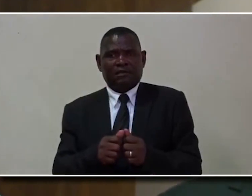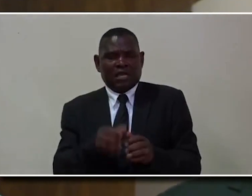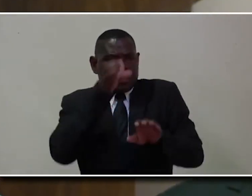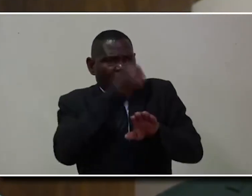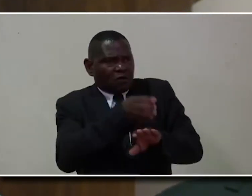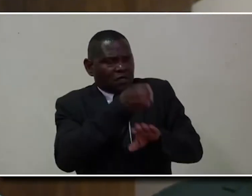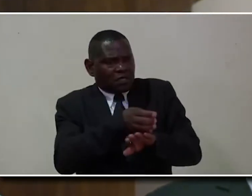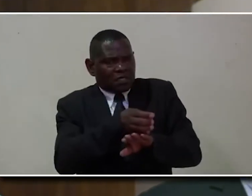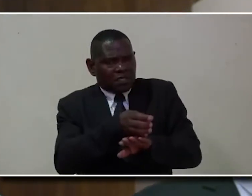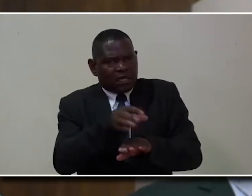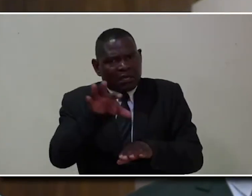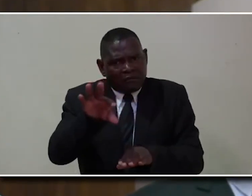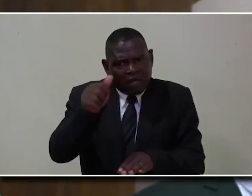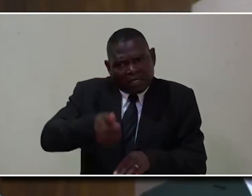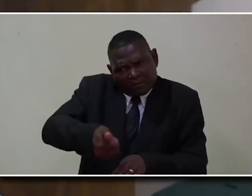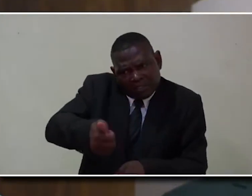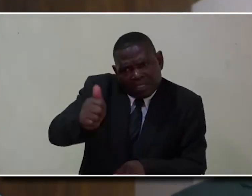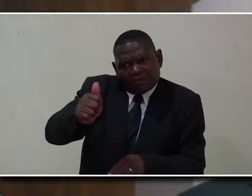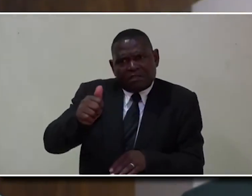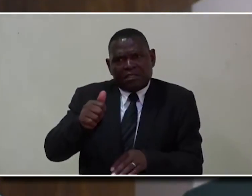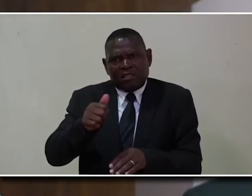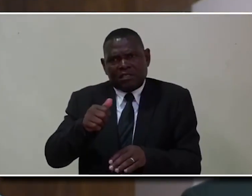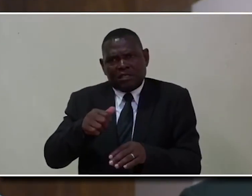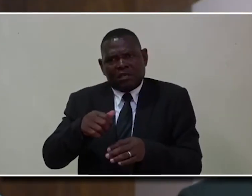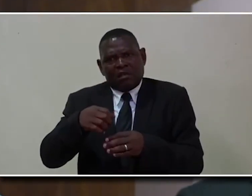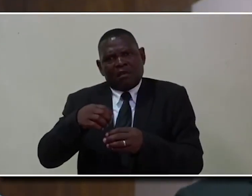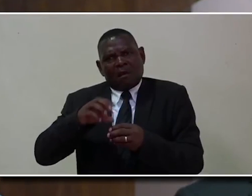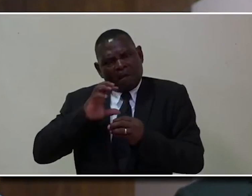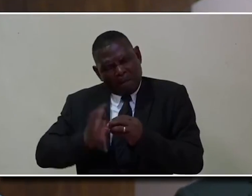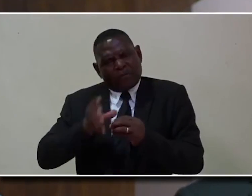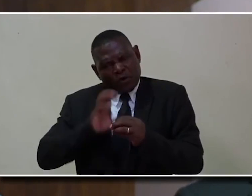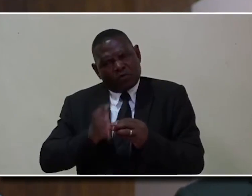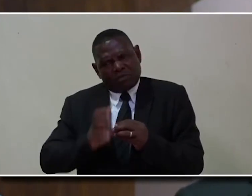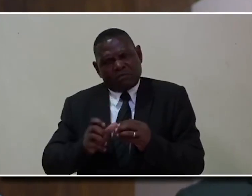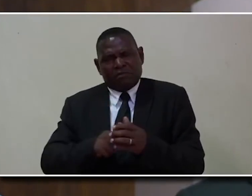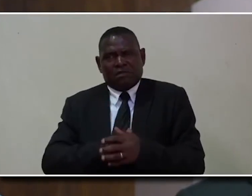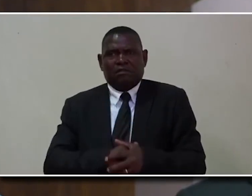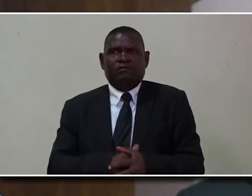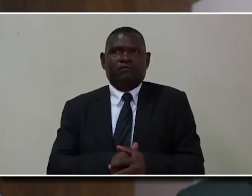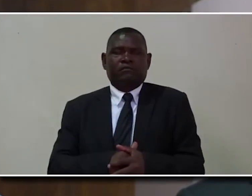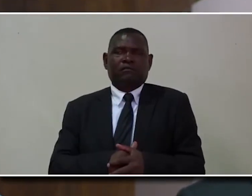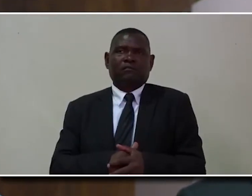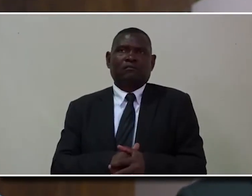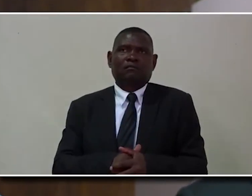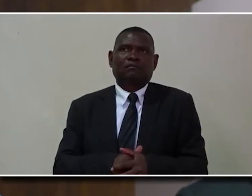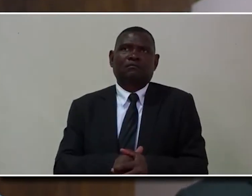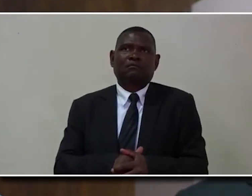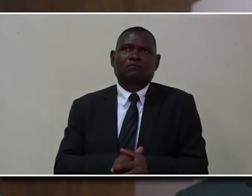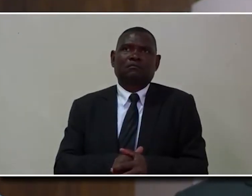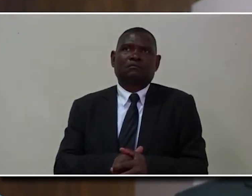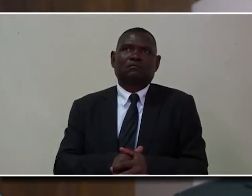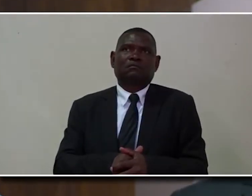in a situation of distress. So pano mpingo komwe kuja unakhala ndi kuzipeza mukhalidwe omwe ali